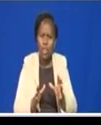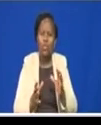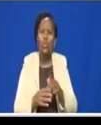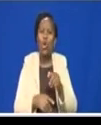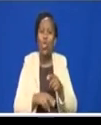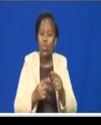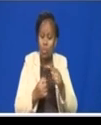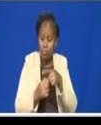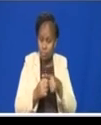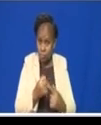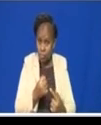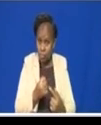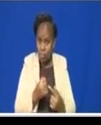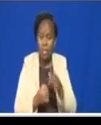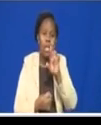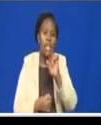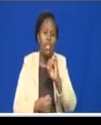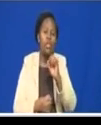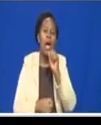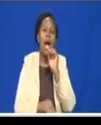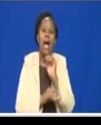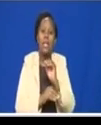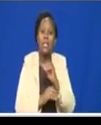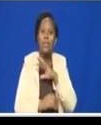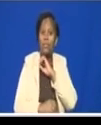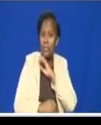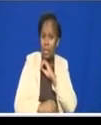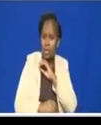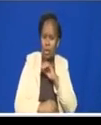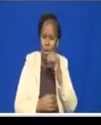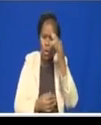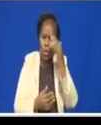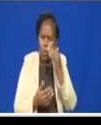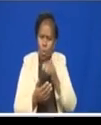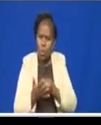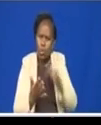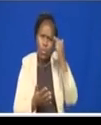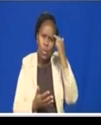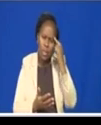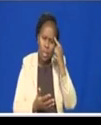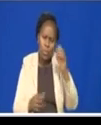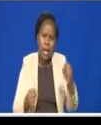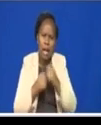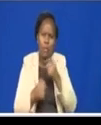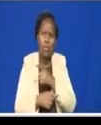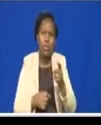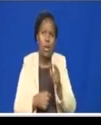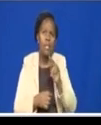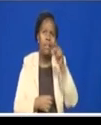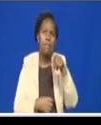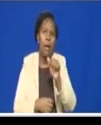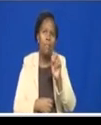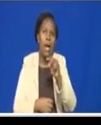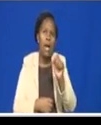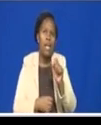ritual? Resian asked fearfully. What do you think will happen to us if Popeye is